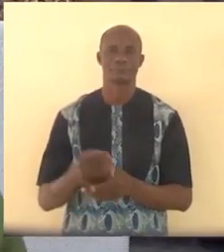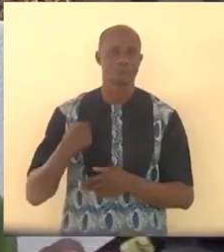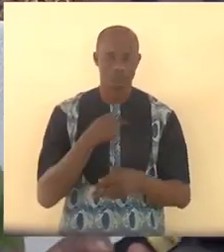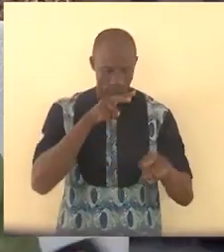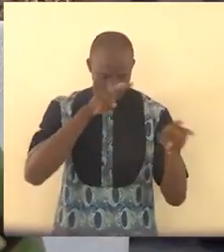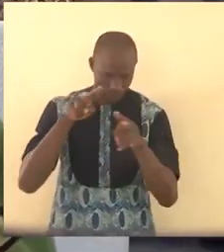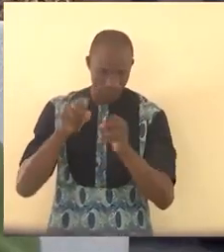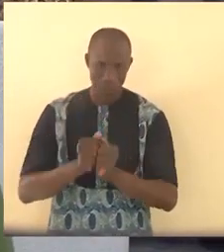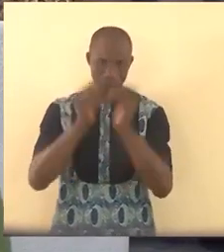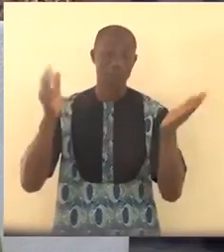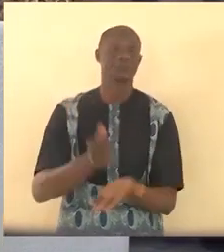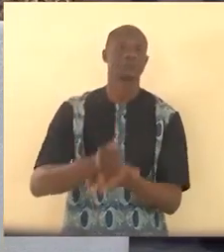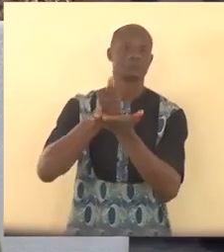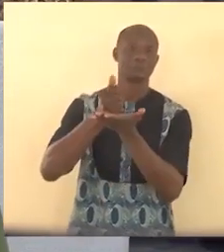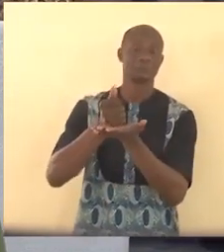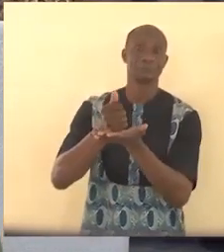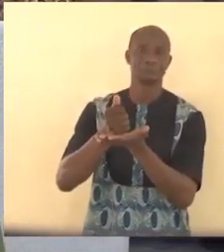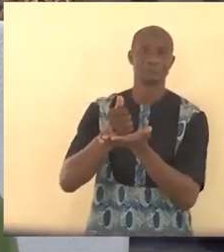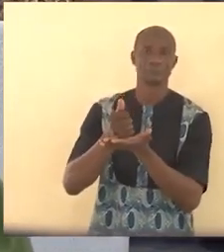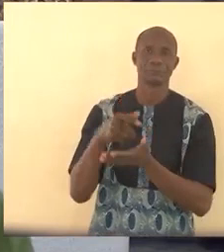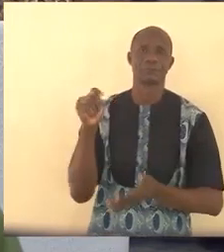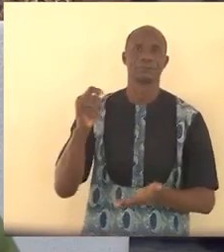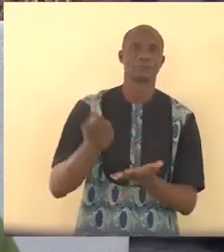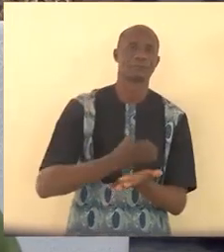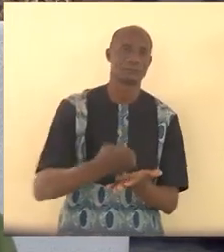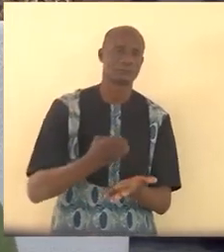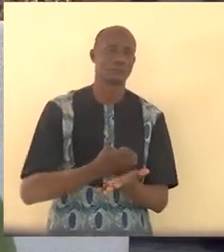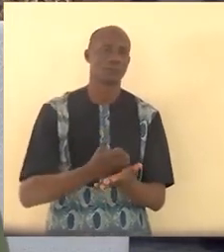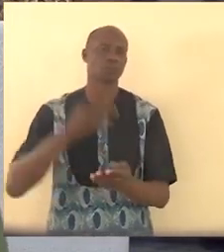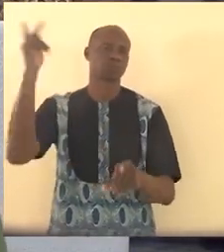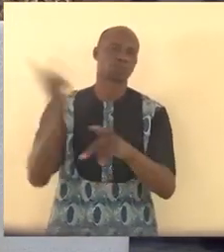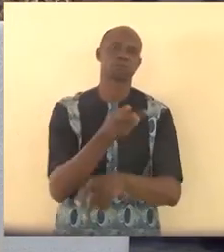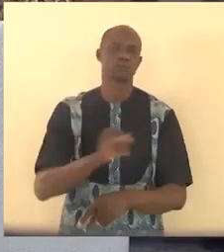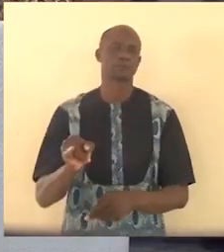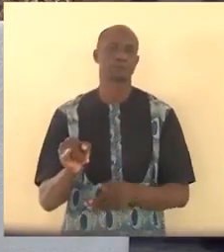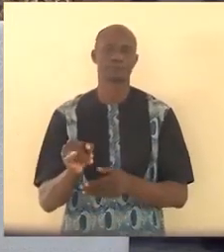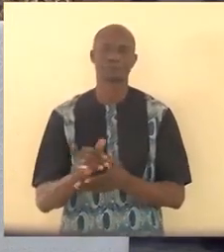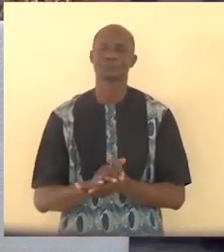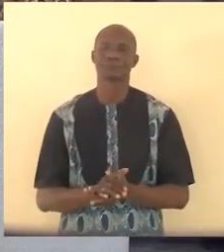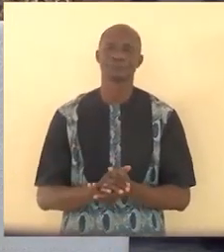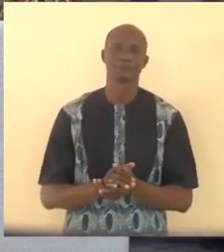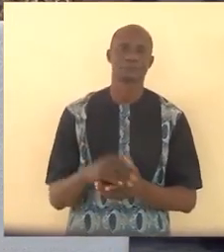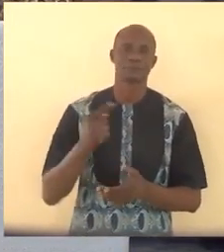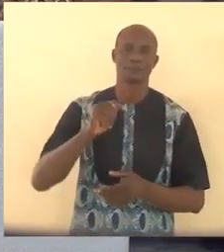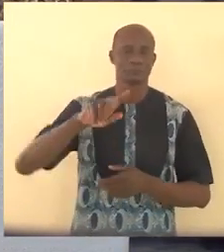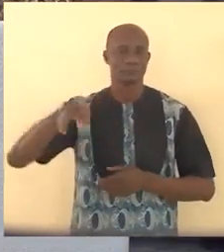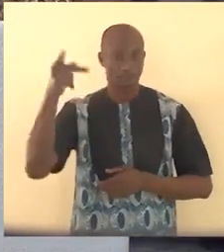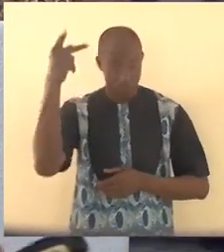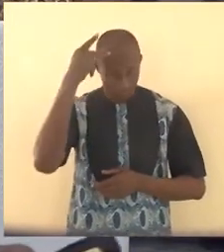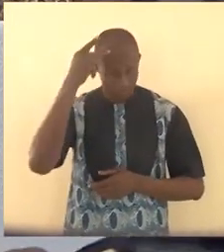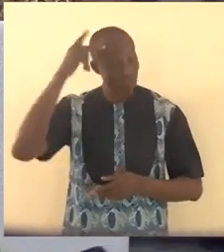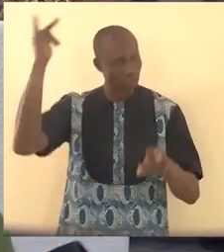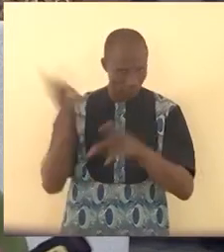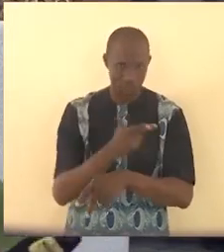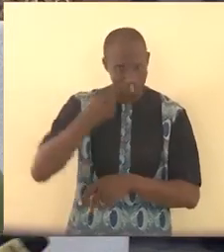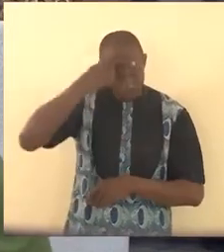We are watching helplessly the economy worsening. Watching helplessly the politics